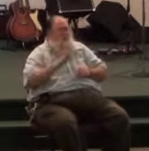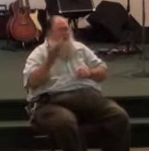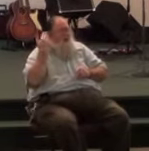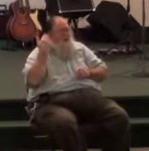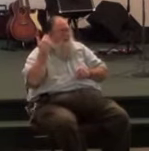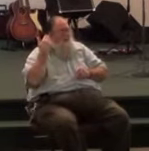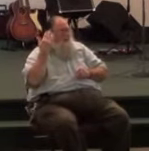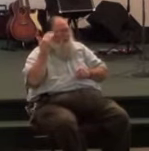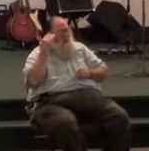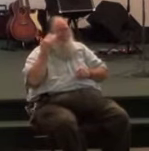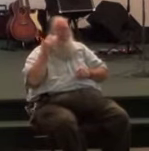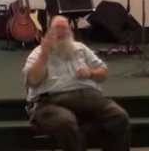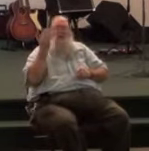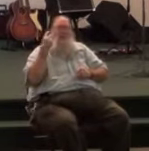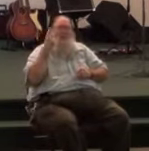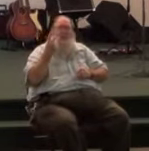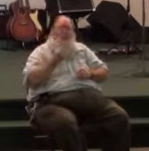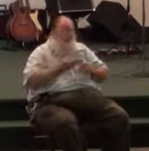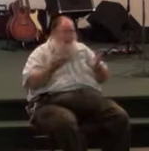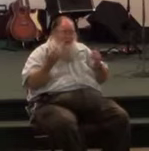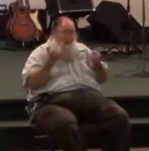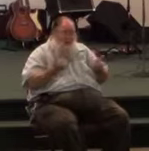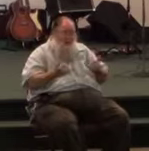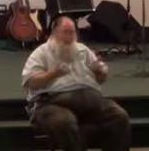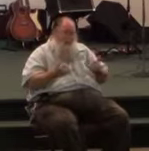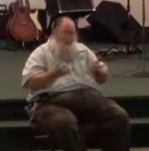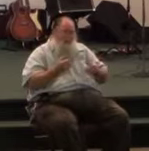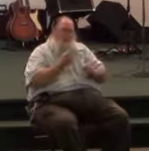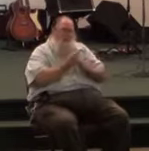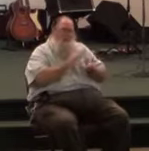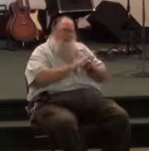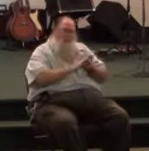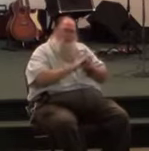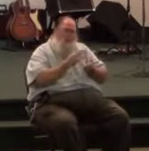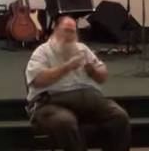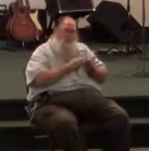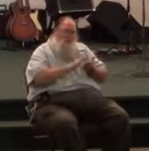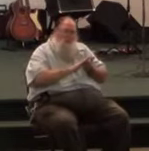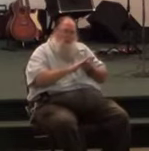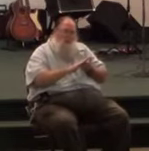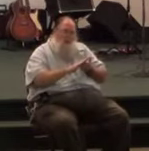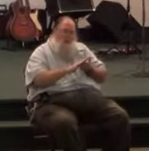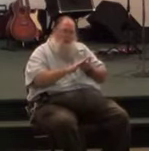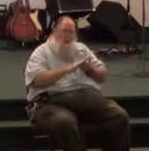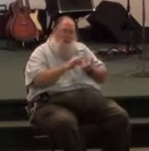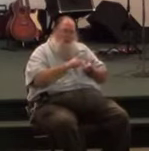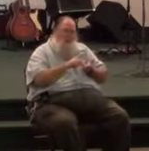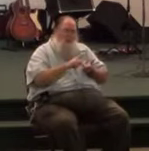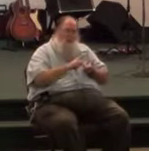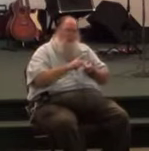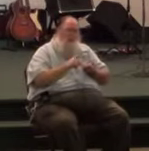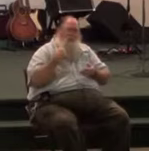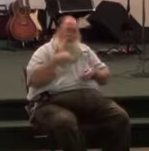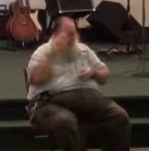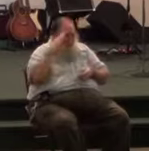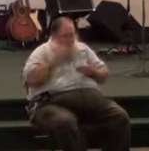because you see them now as righteous and holy and upright. Lord, we don't know what's ahead. We